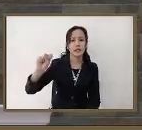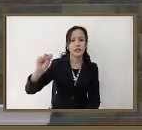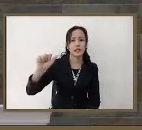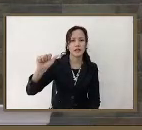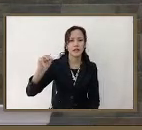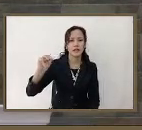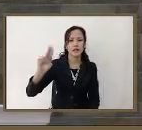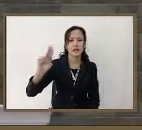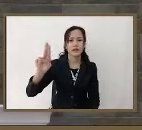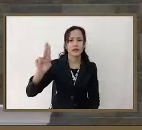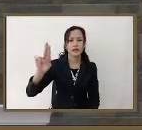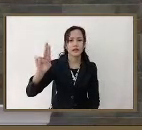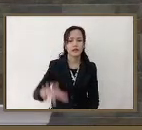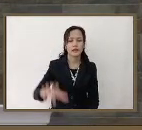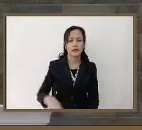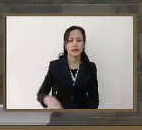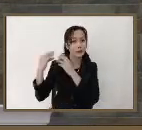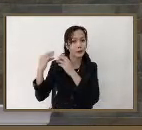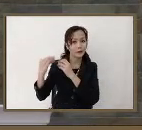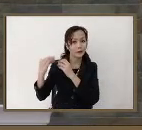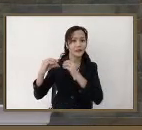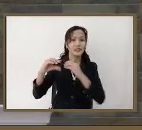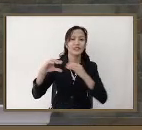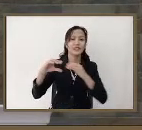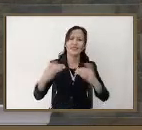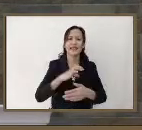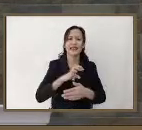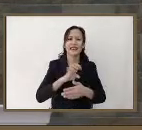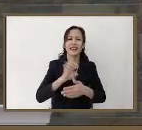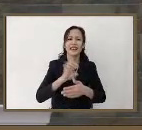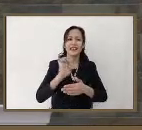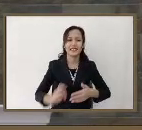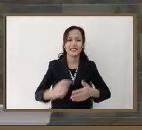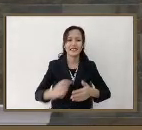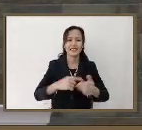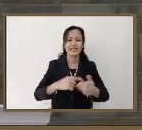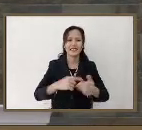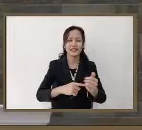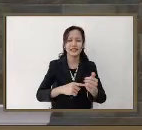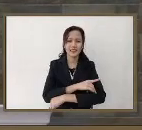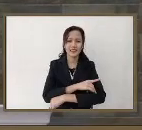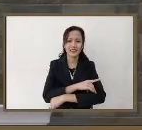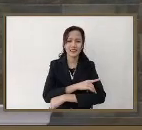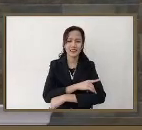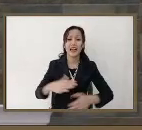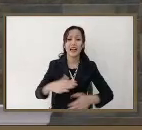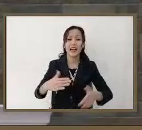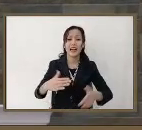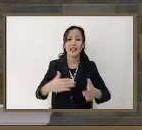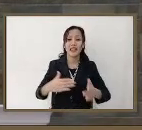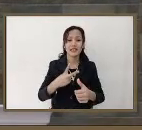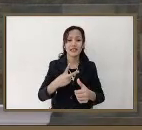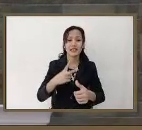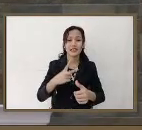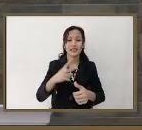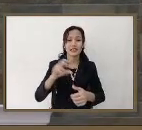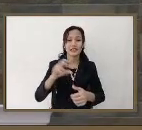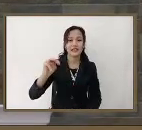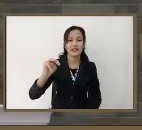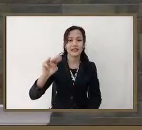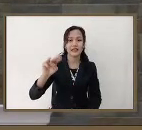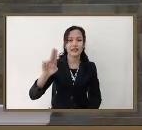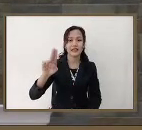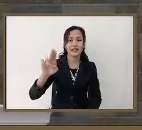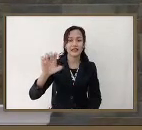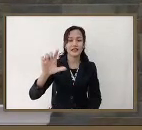sa araw po na ito. Alright? So again, 2 Samuel, part ito ng 1 Samuel. I mean, magkasama ito ng